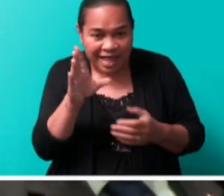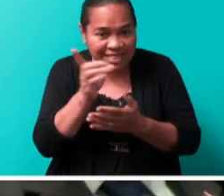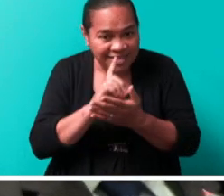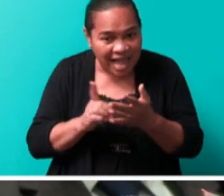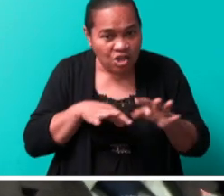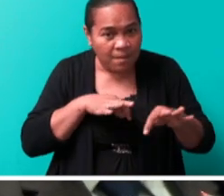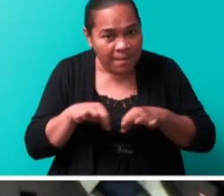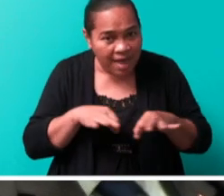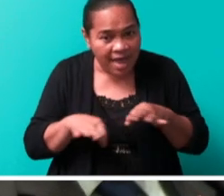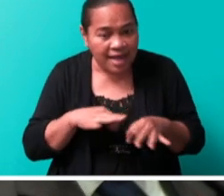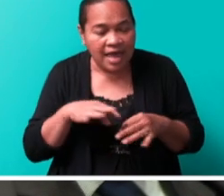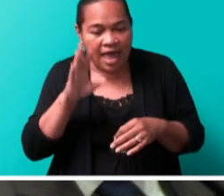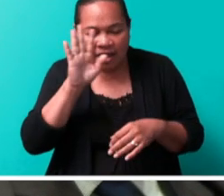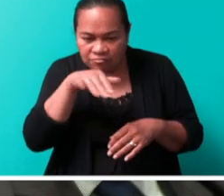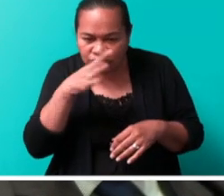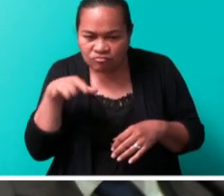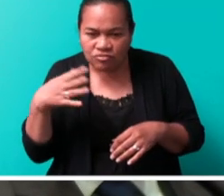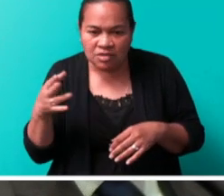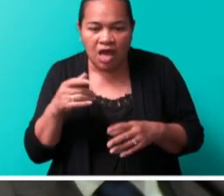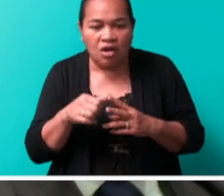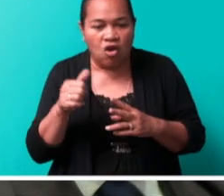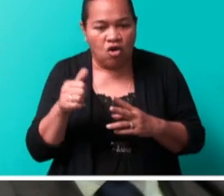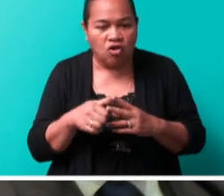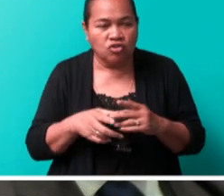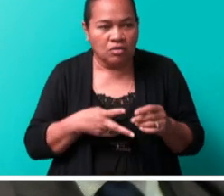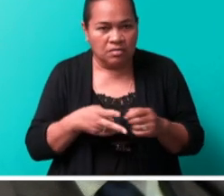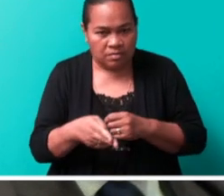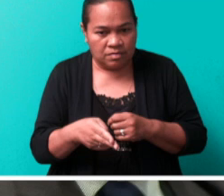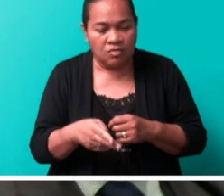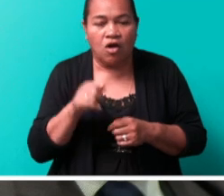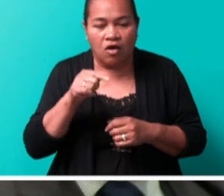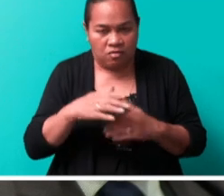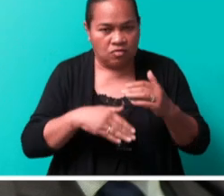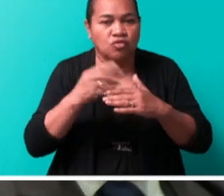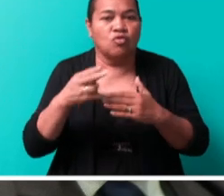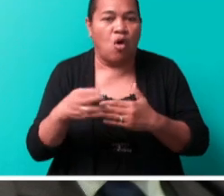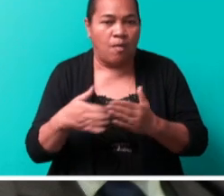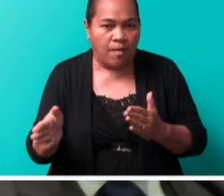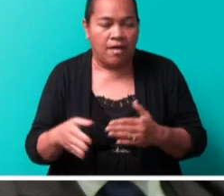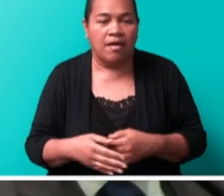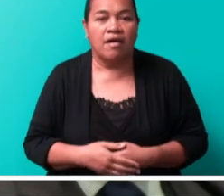plans, periodic inspections, and commissioning of buildings.